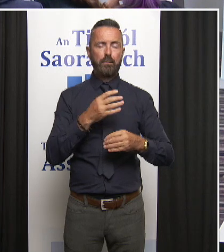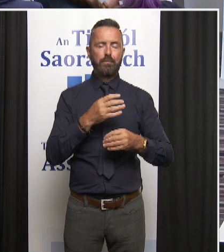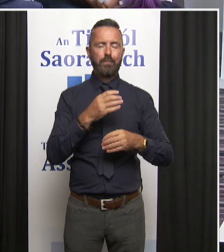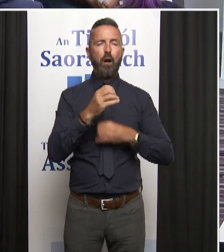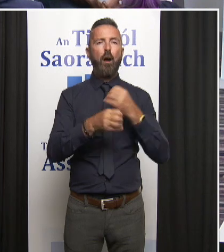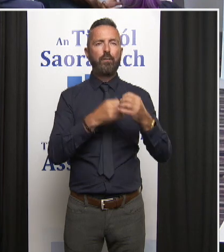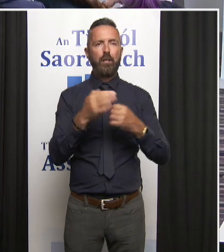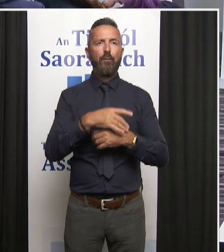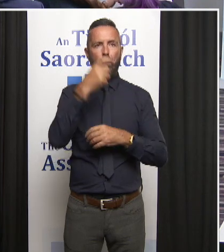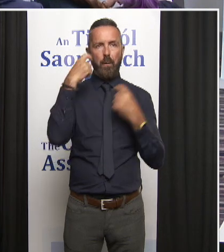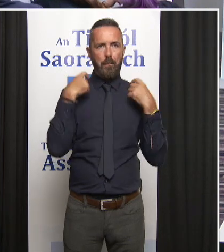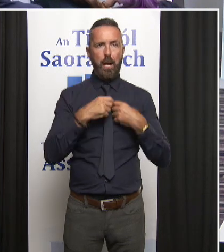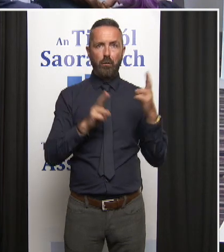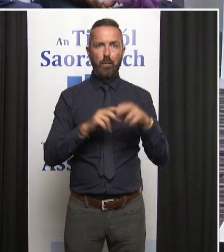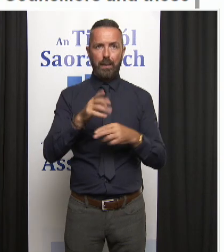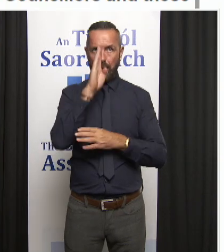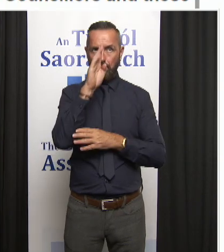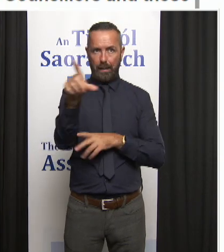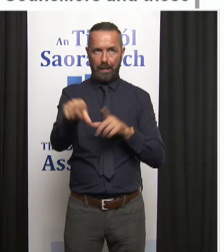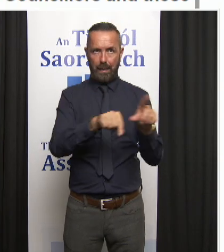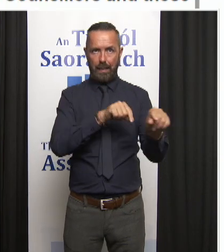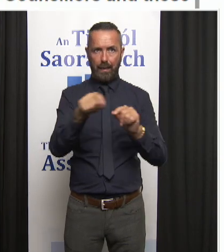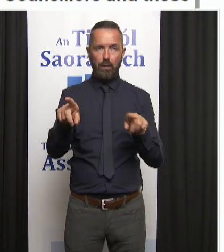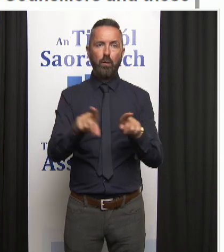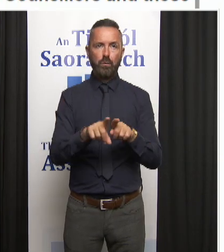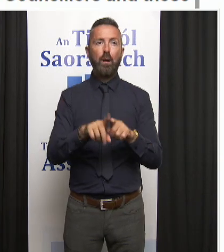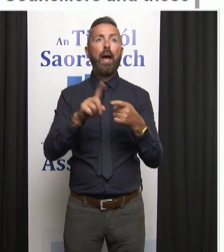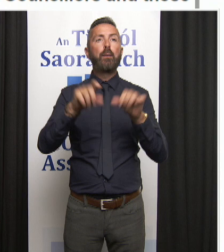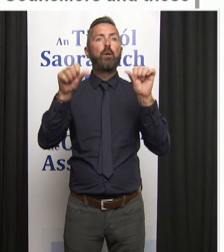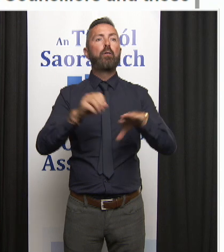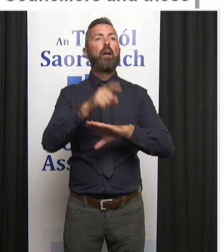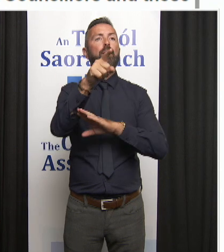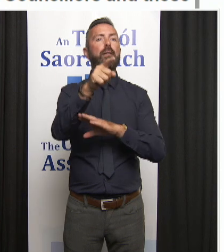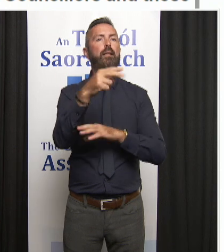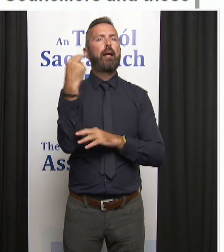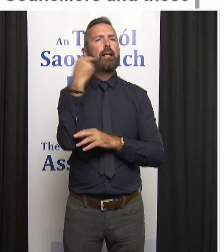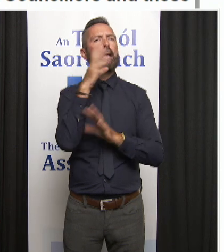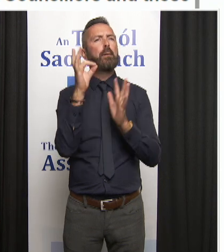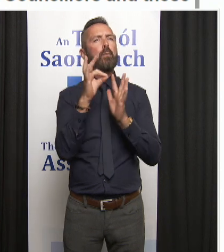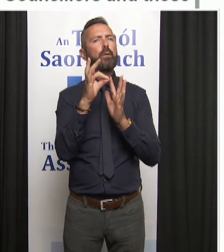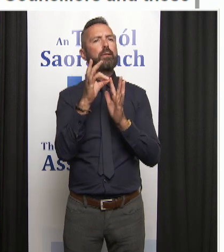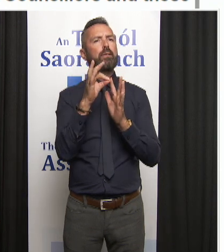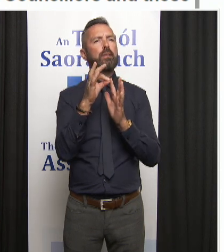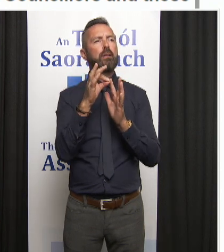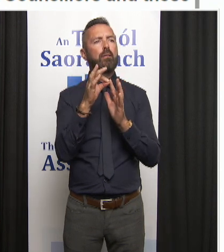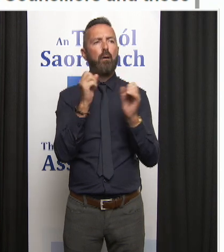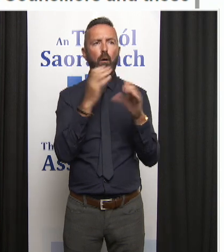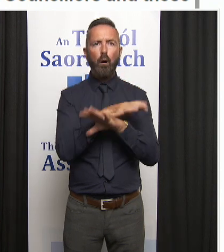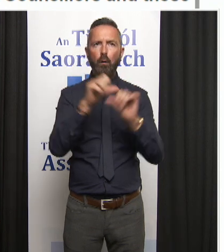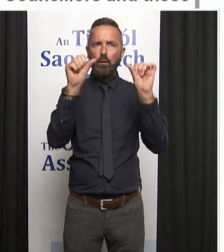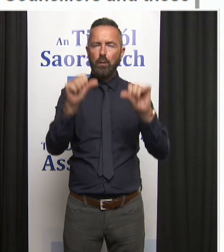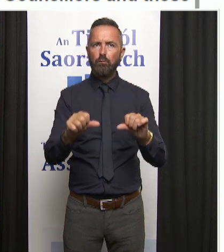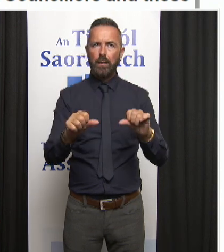by directly the mayor. We agreed on that. And that we also agreed, and this was a nice point actually, that unanimously we agreed